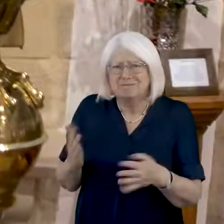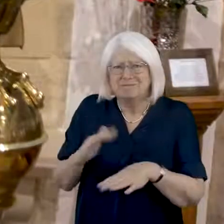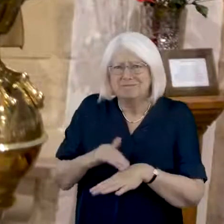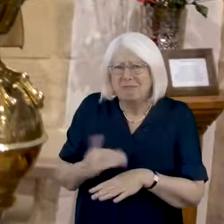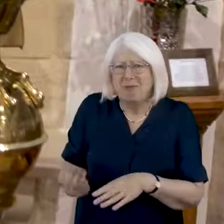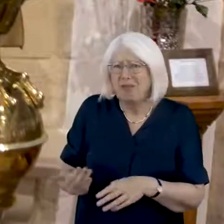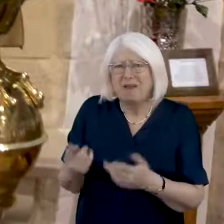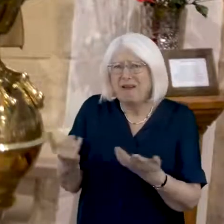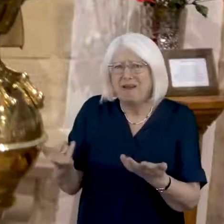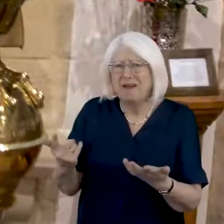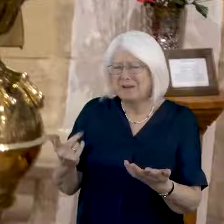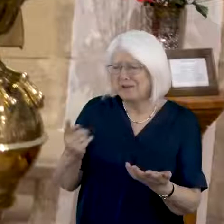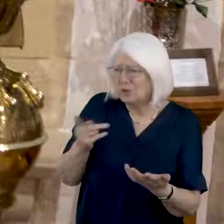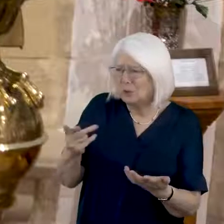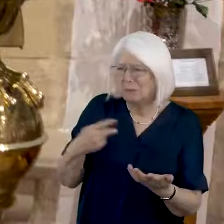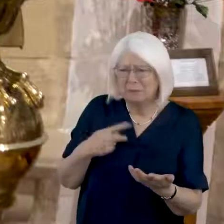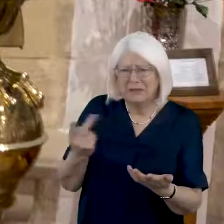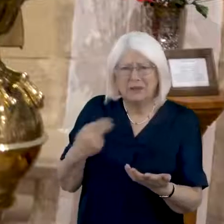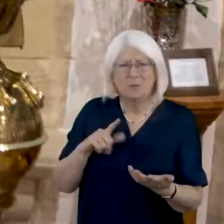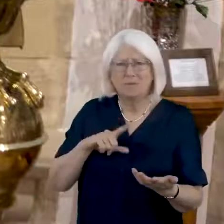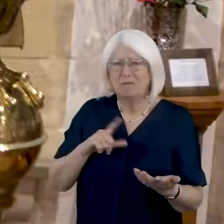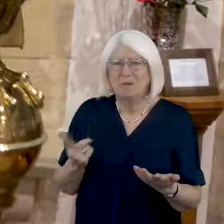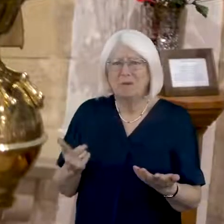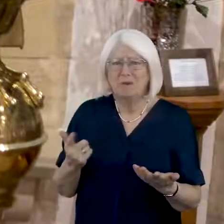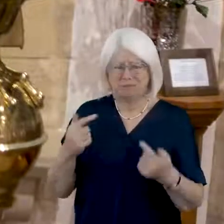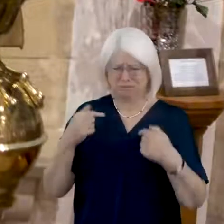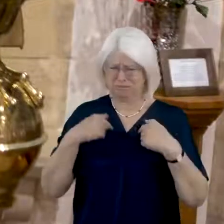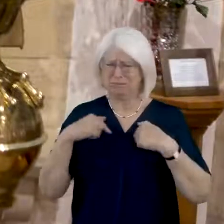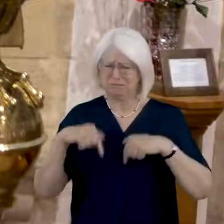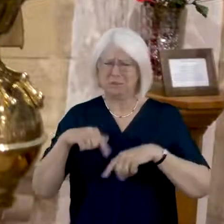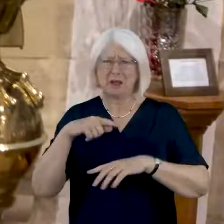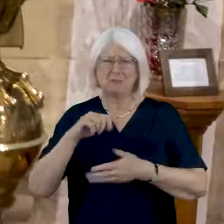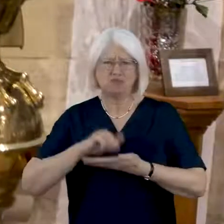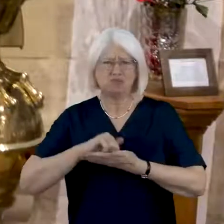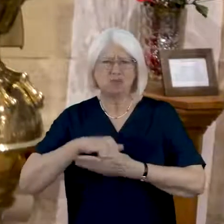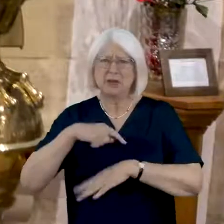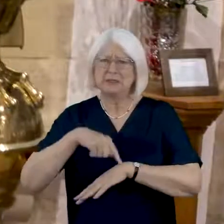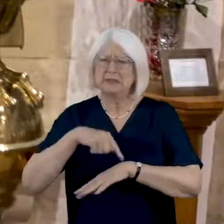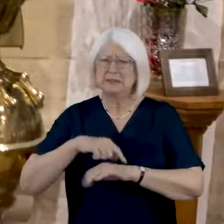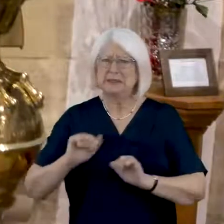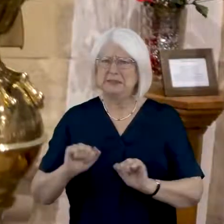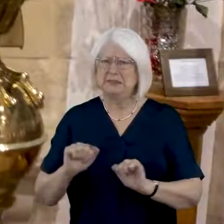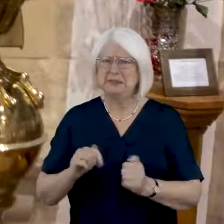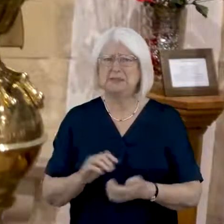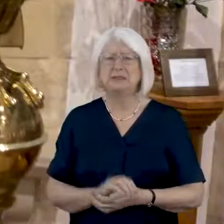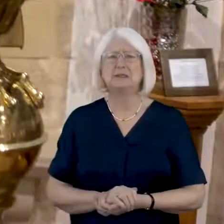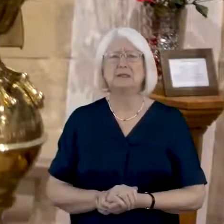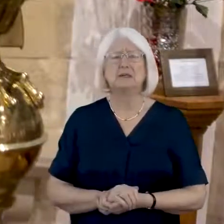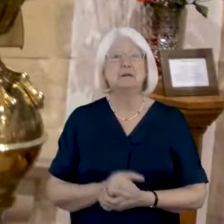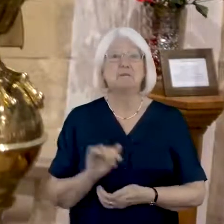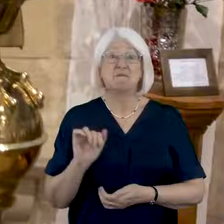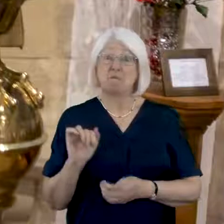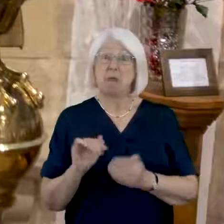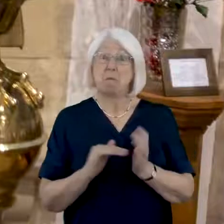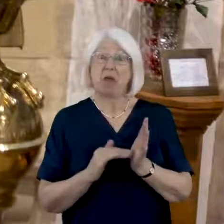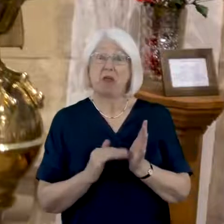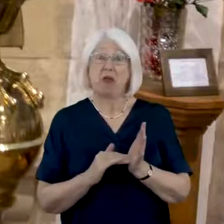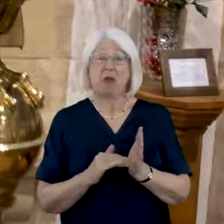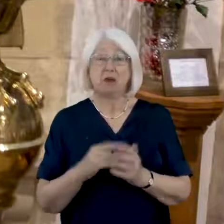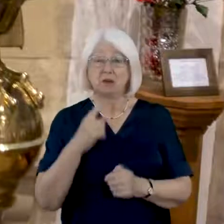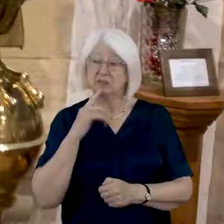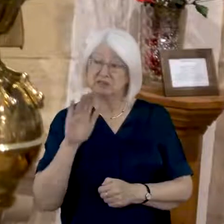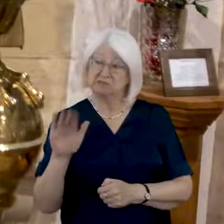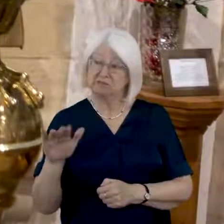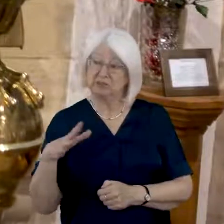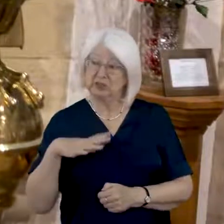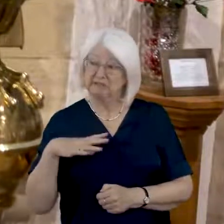to you and to me? My hour has not yet come." His mother said to the servants,